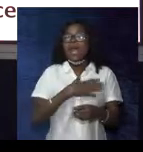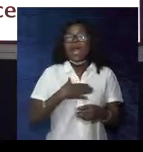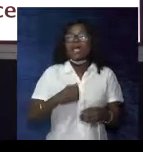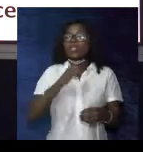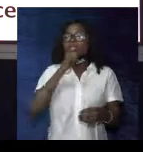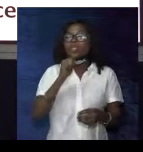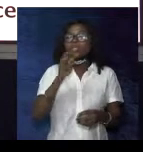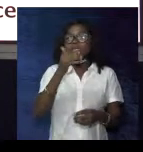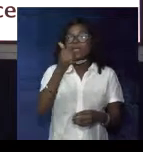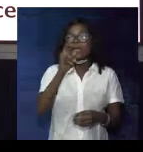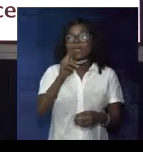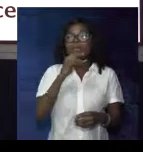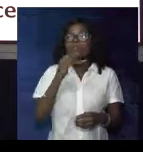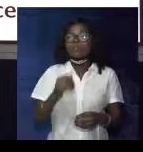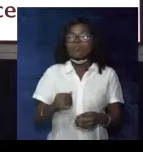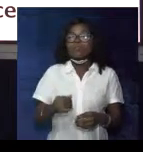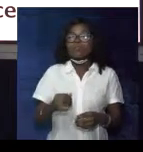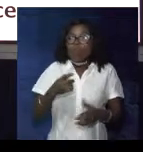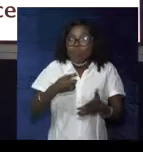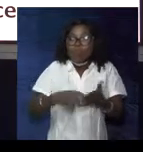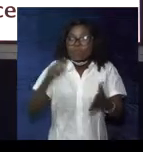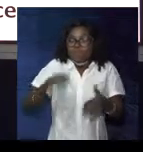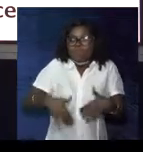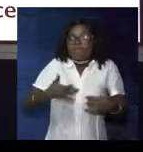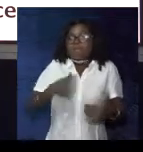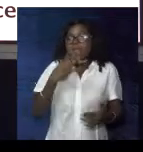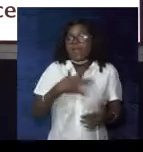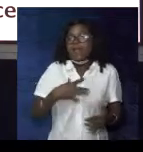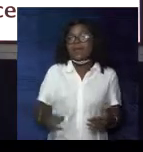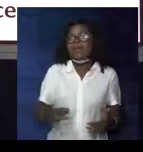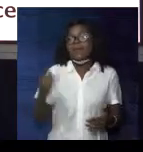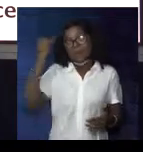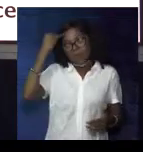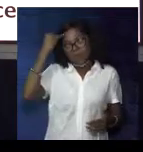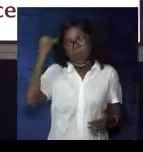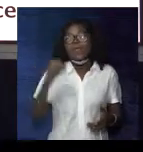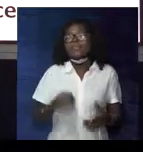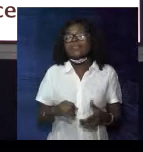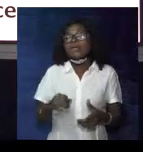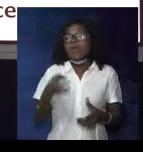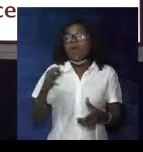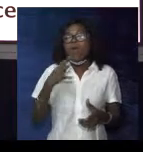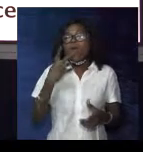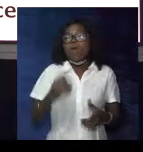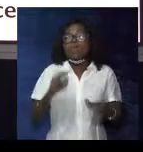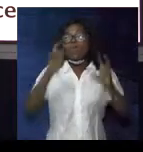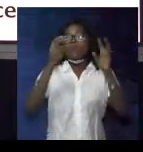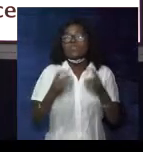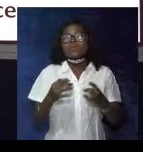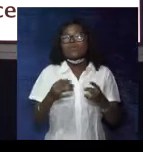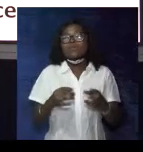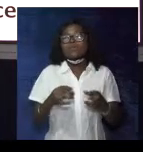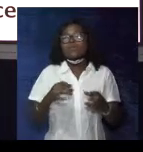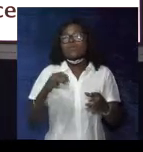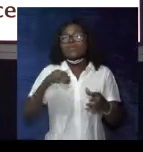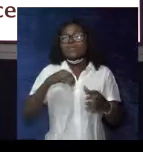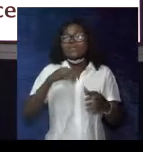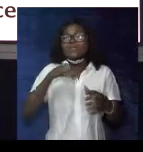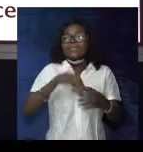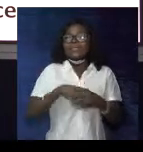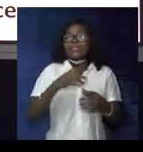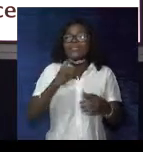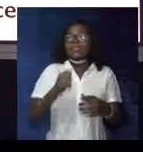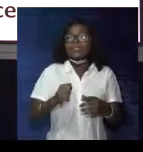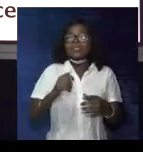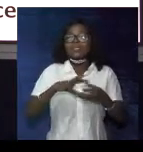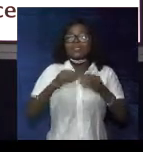the sentence. You have to do your homework. That means I am telling you that you